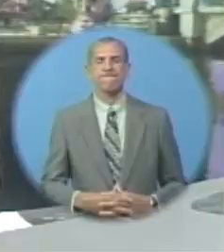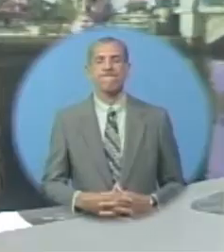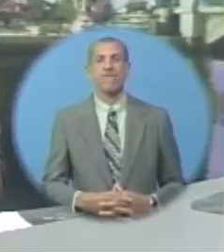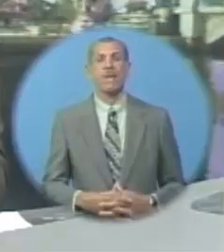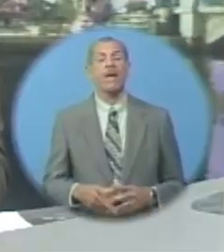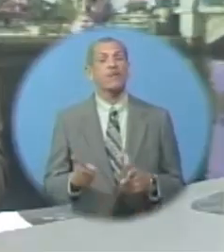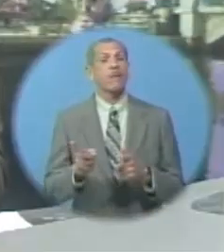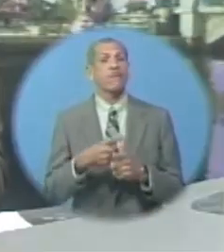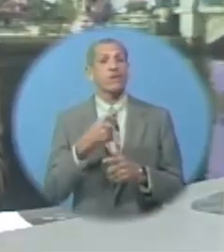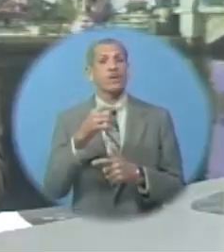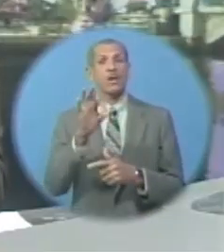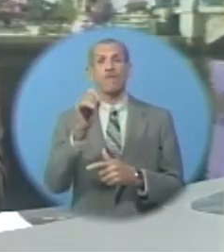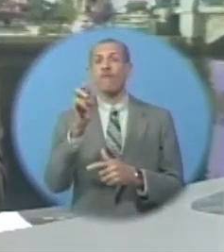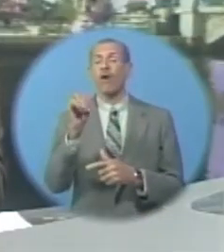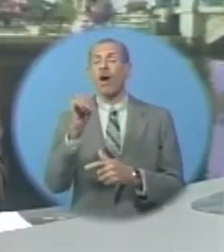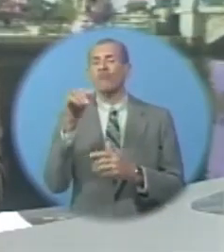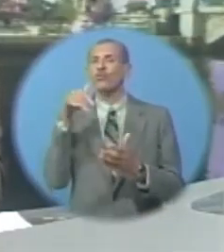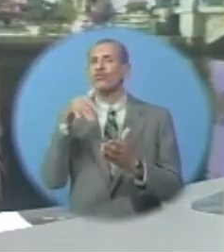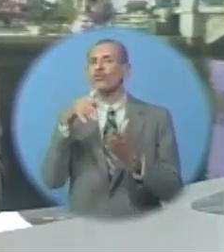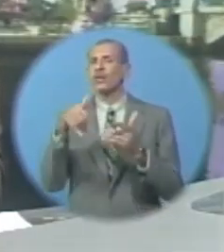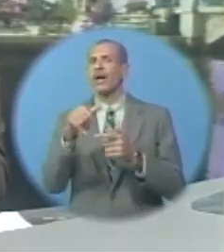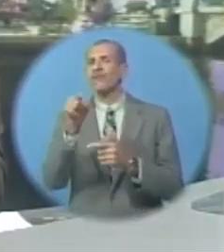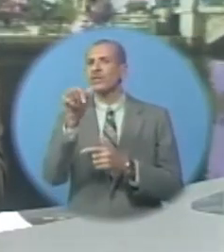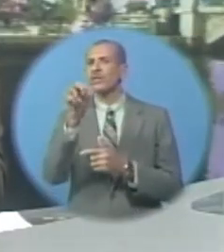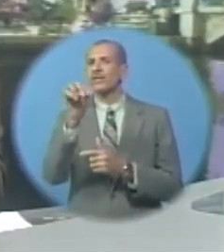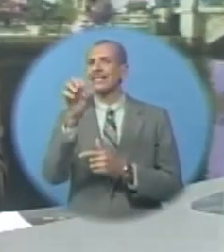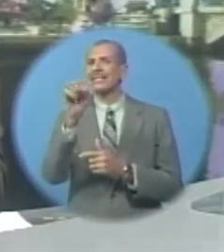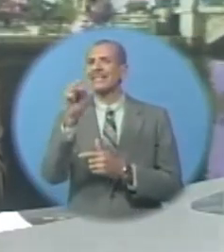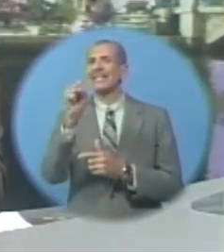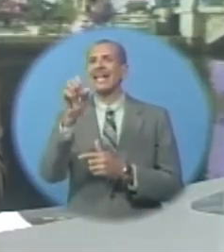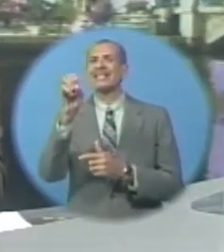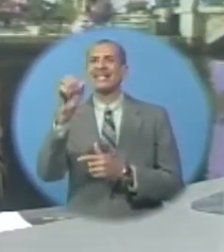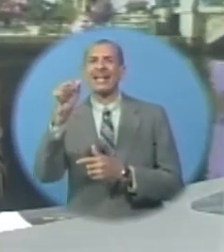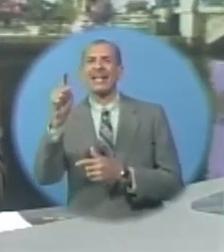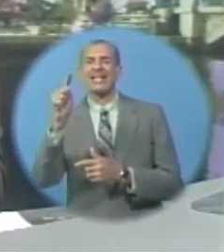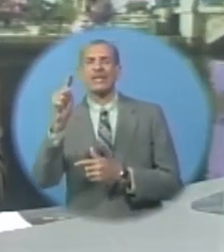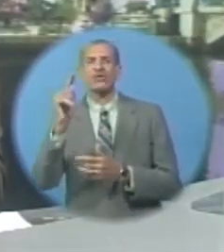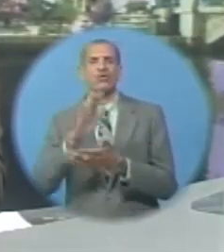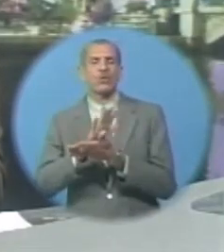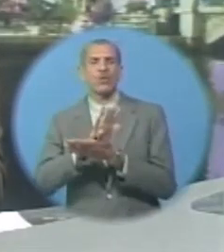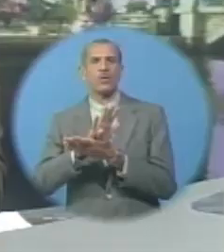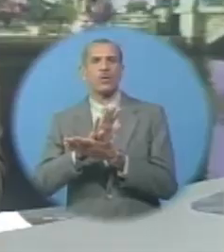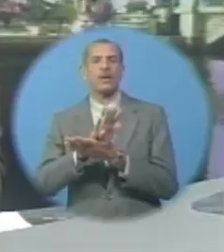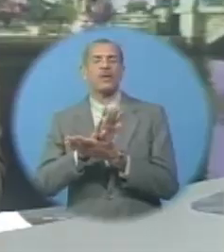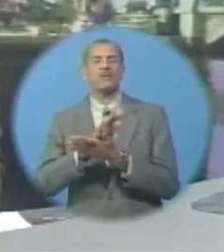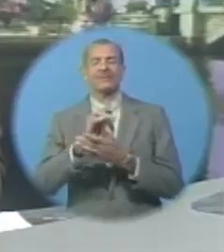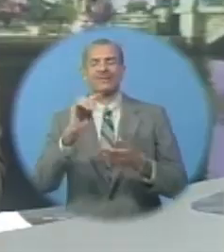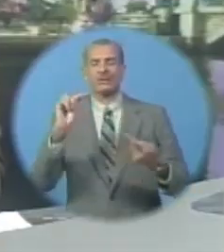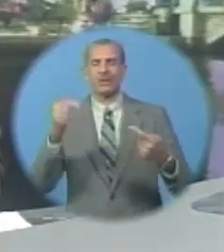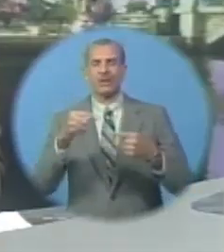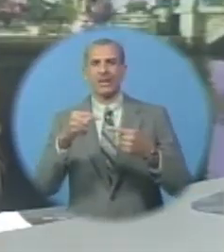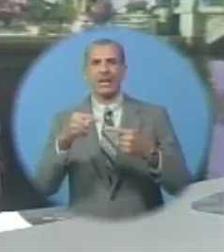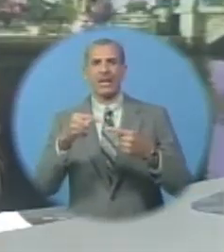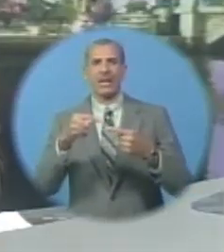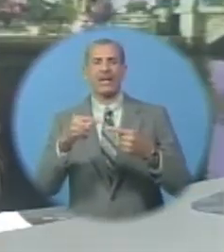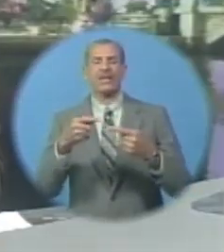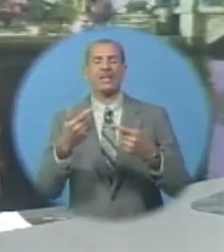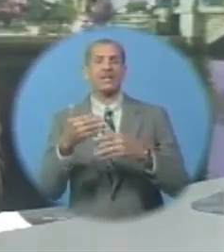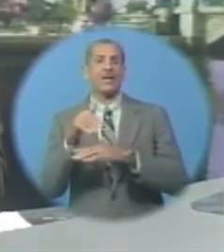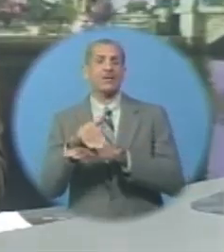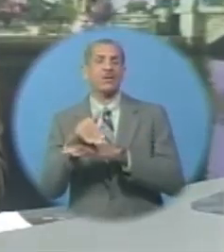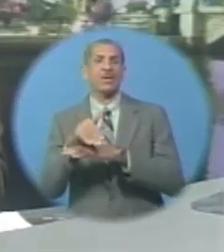A first-form student of the Graydon Sealy School is nursing injuries after he was involved in an accident with a car this